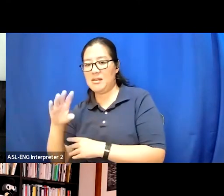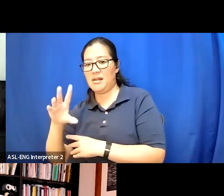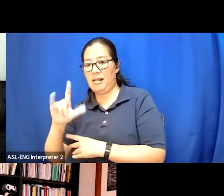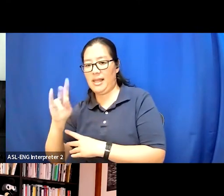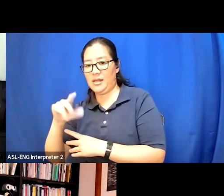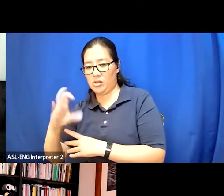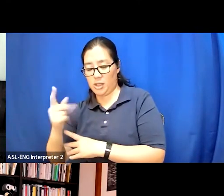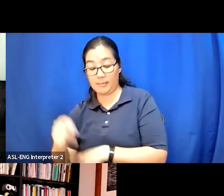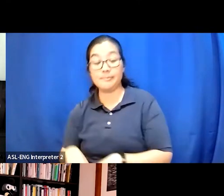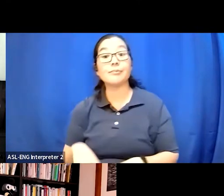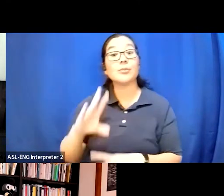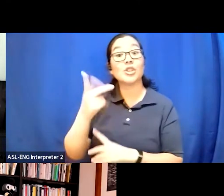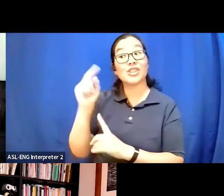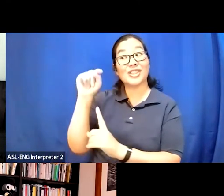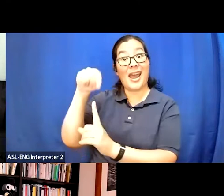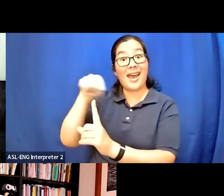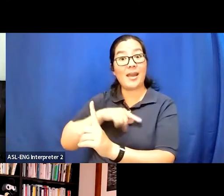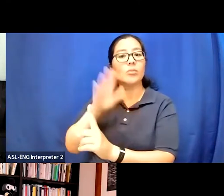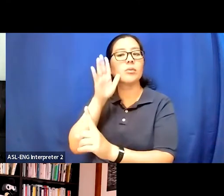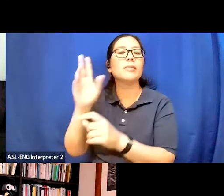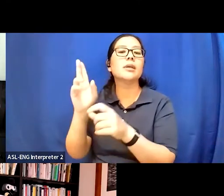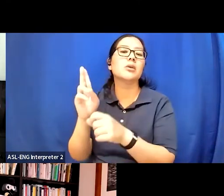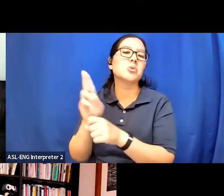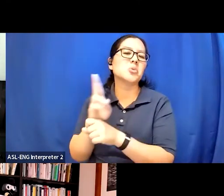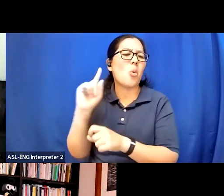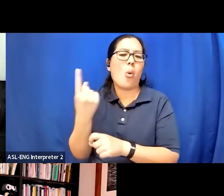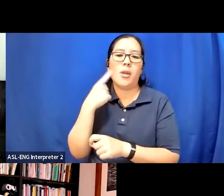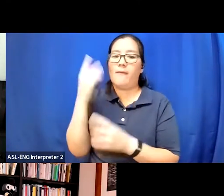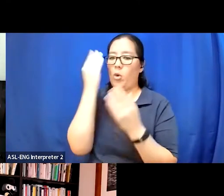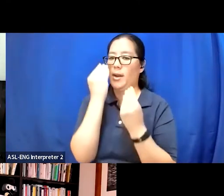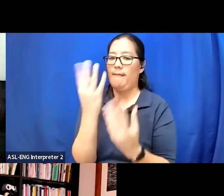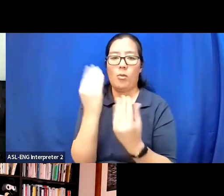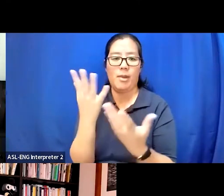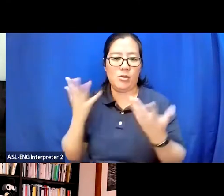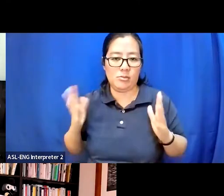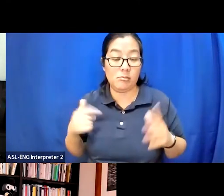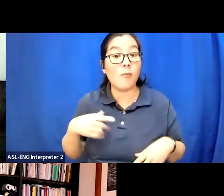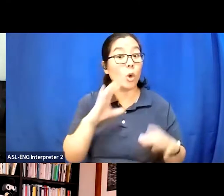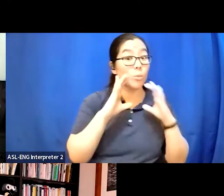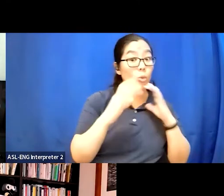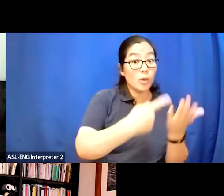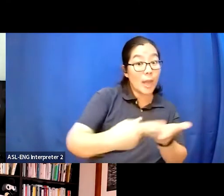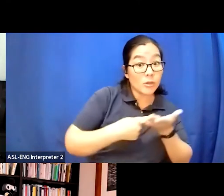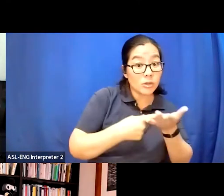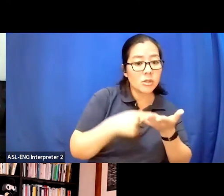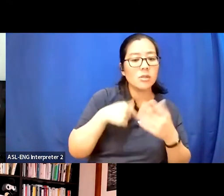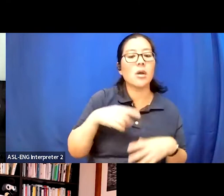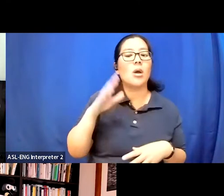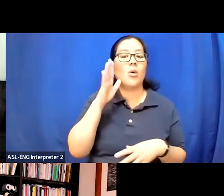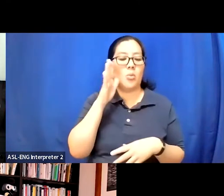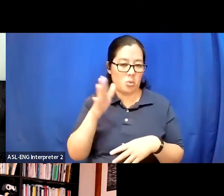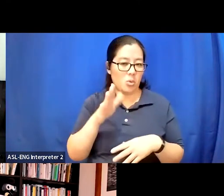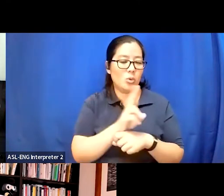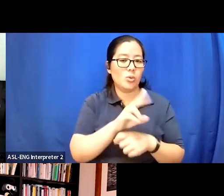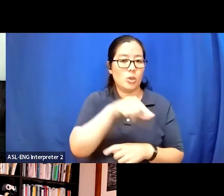you to use the Q&A box as if it's a chat community space. And we'll happily share that out if it's not